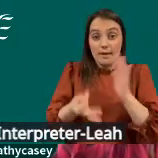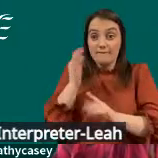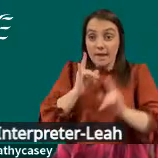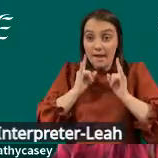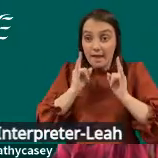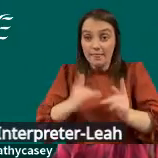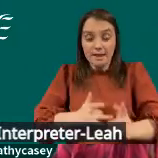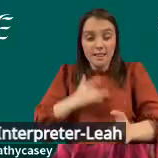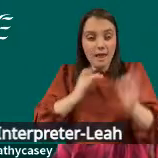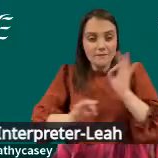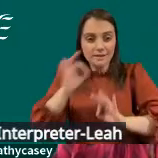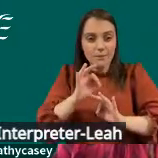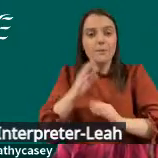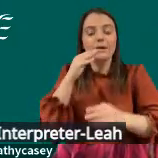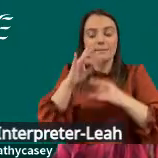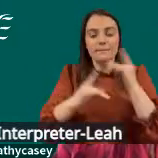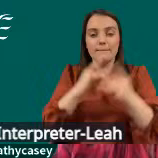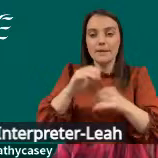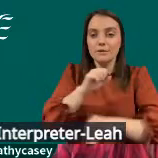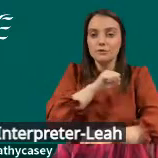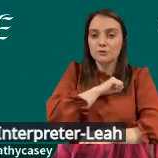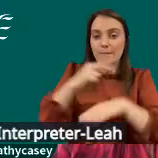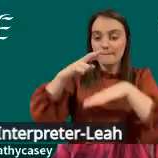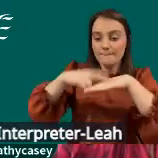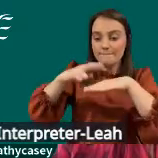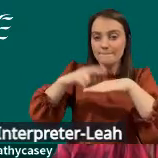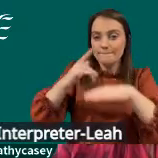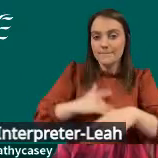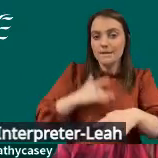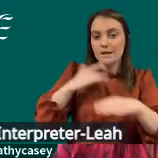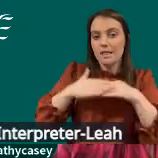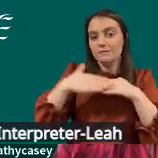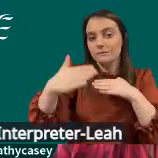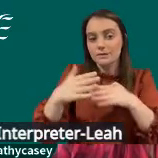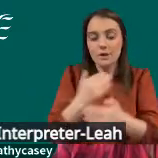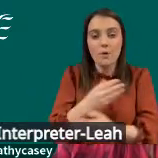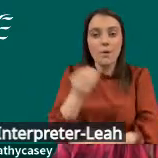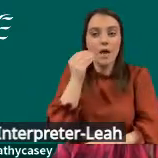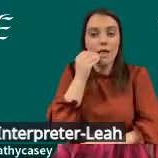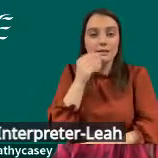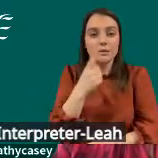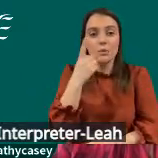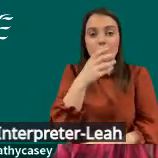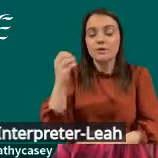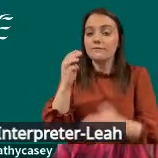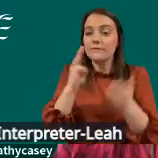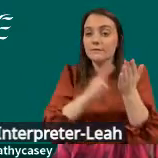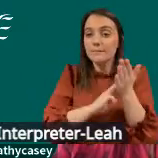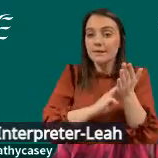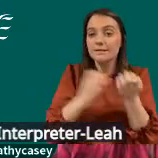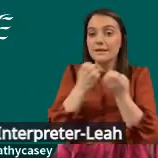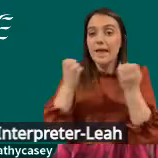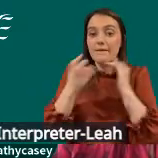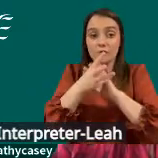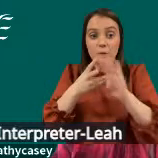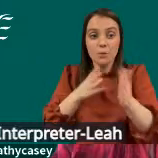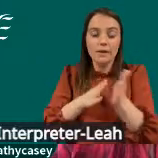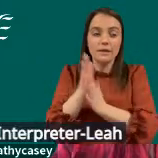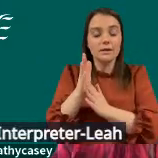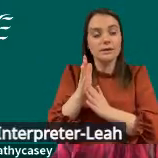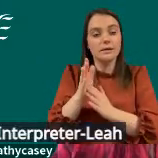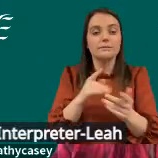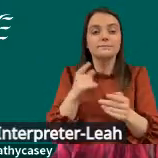process. So a good healthy diet, plenty of exercise, 150 minutes of a brisk exercise per week, no